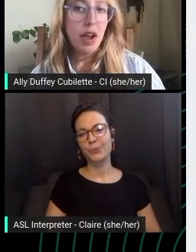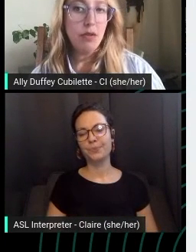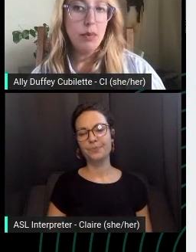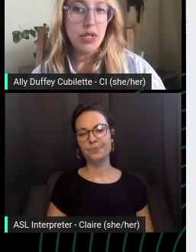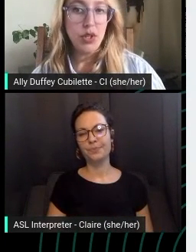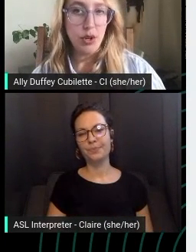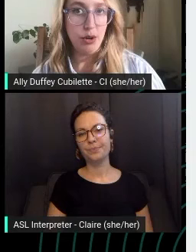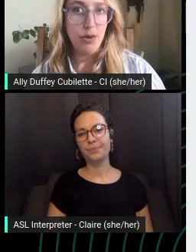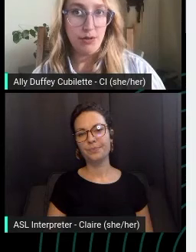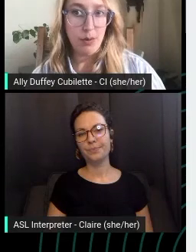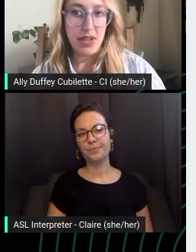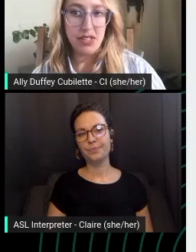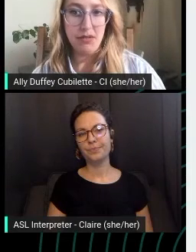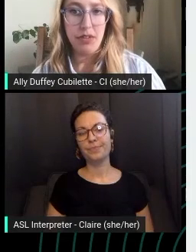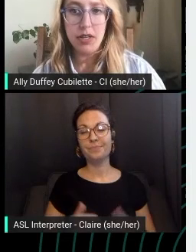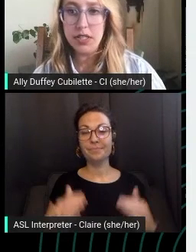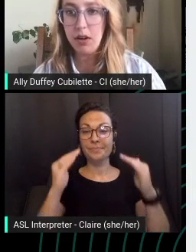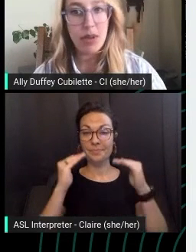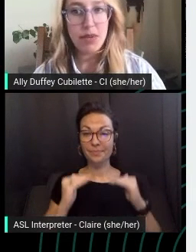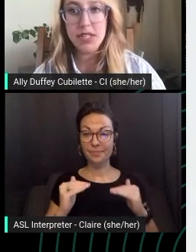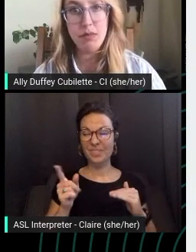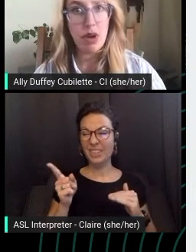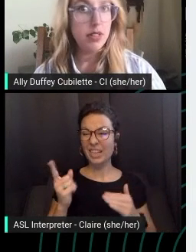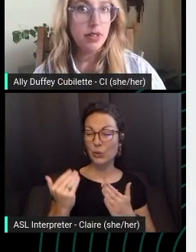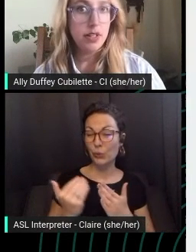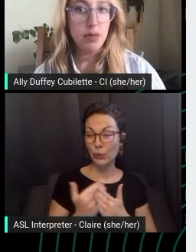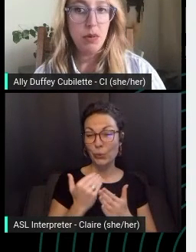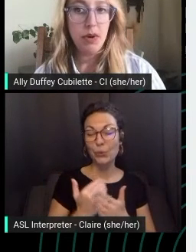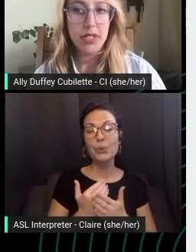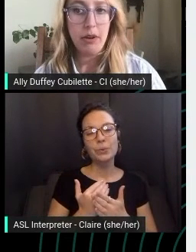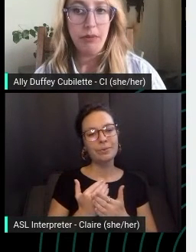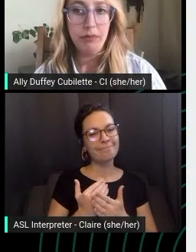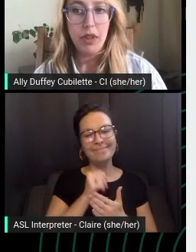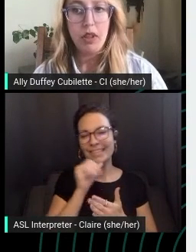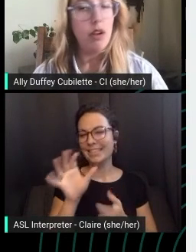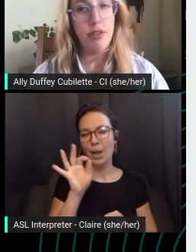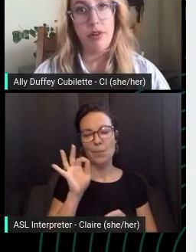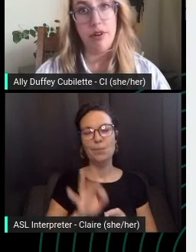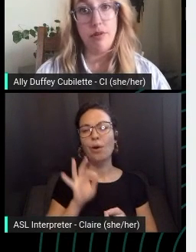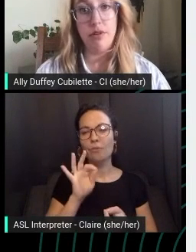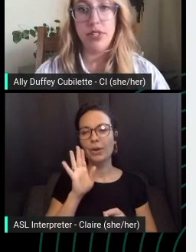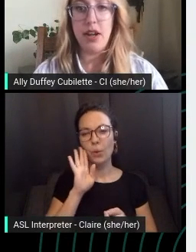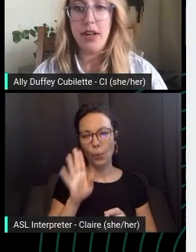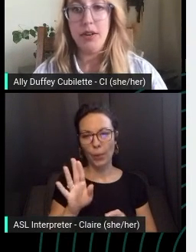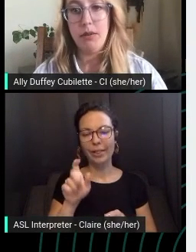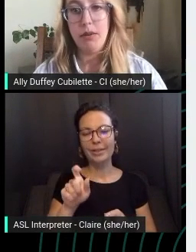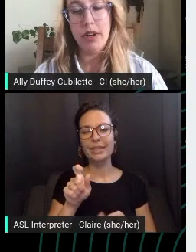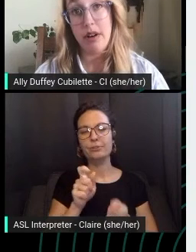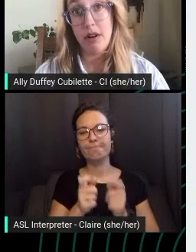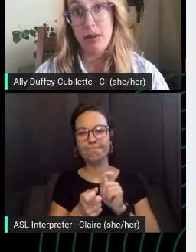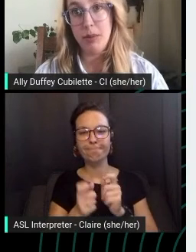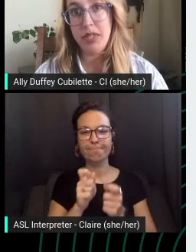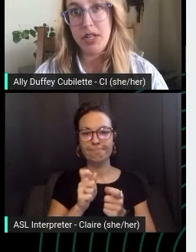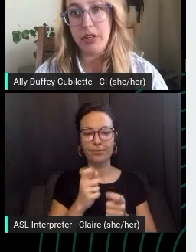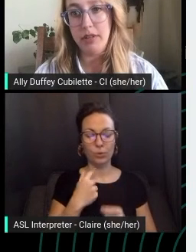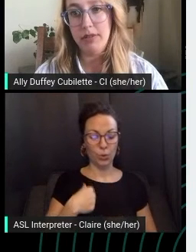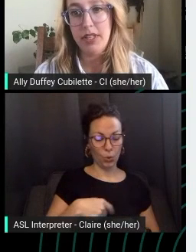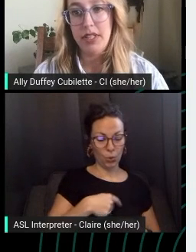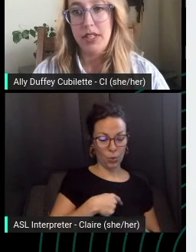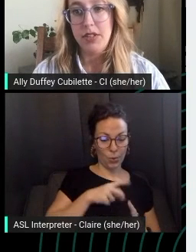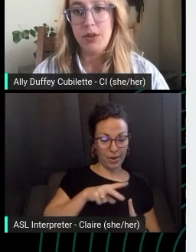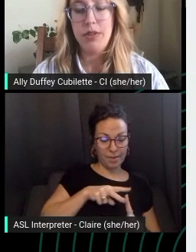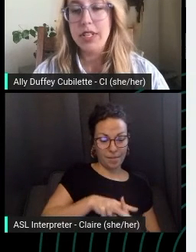Because the platform is new and remains in flux, there may be some bugs that need to be worked out, either on Google's side or in our